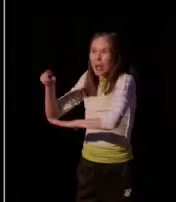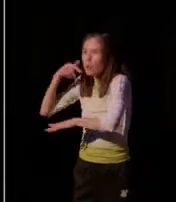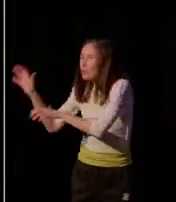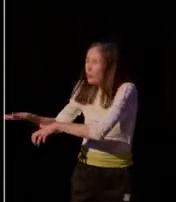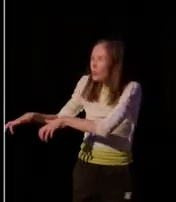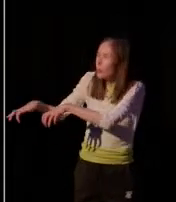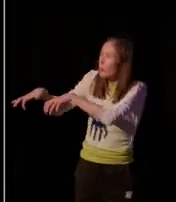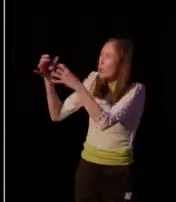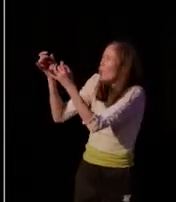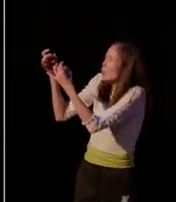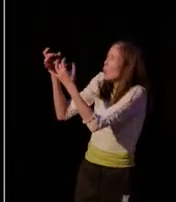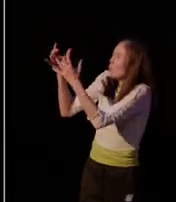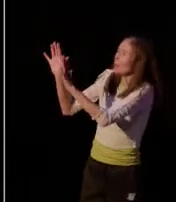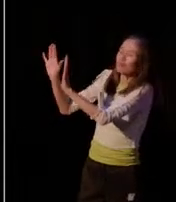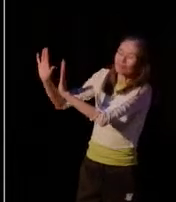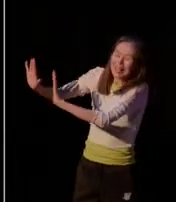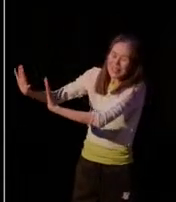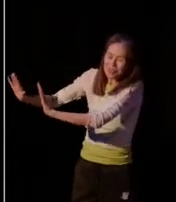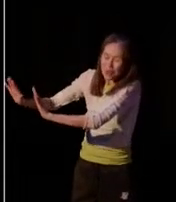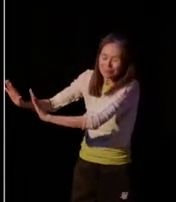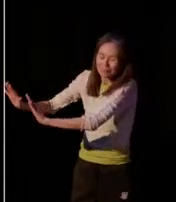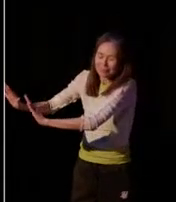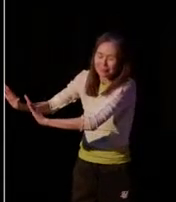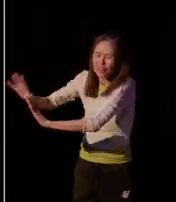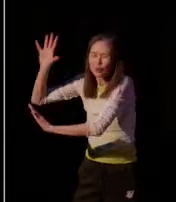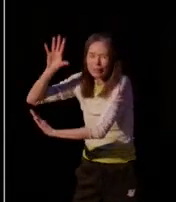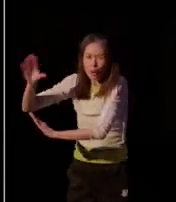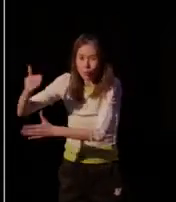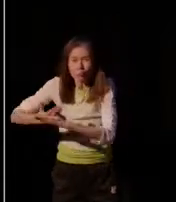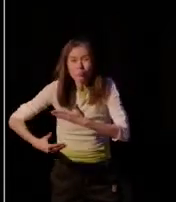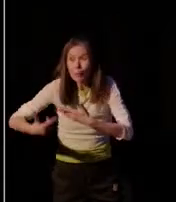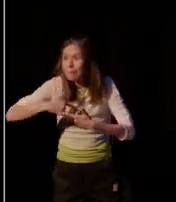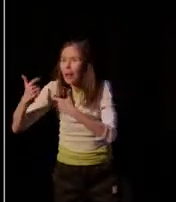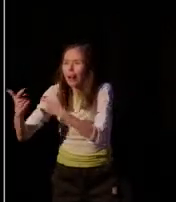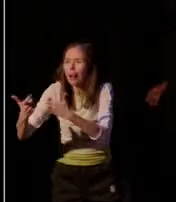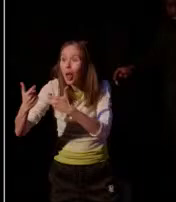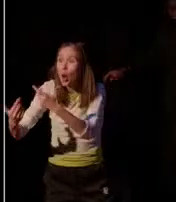Fear not, Paulina. I'll take no other wife.